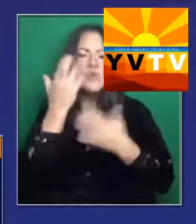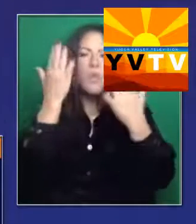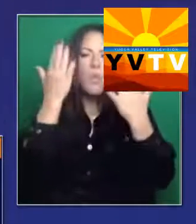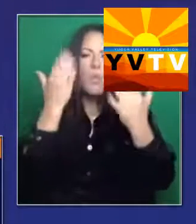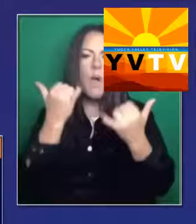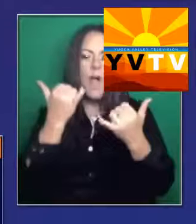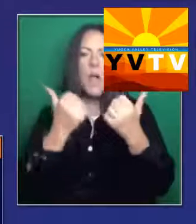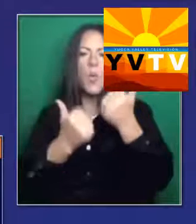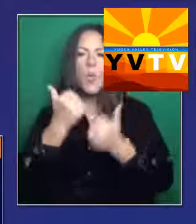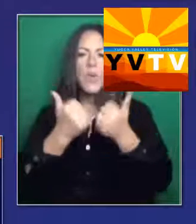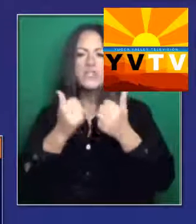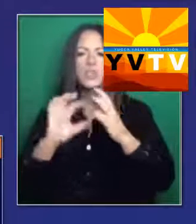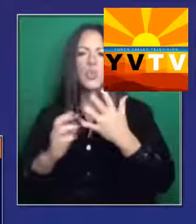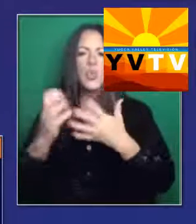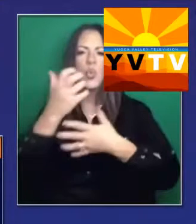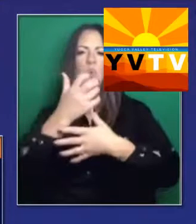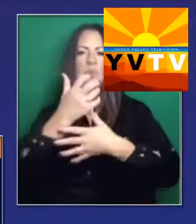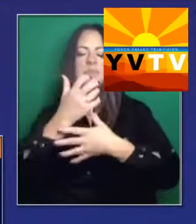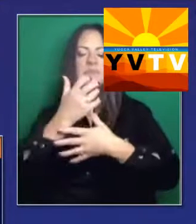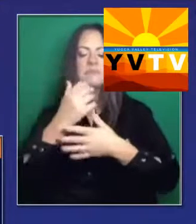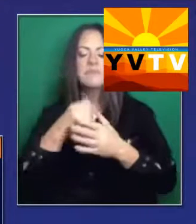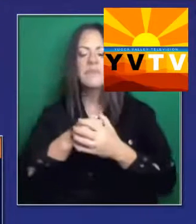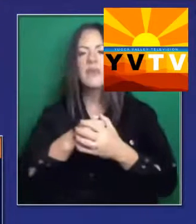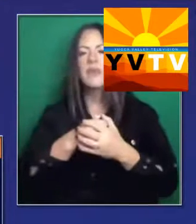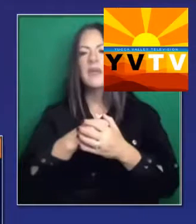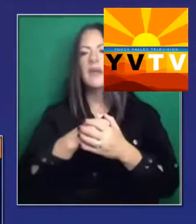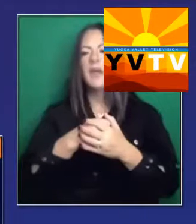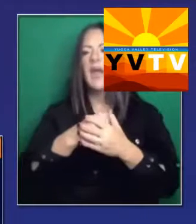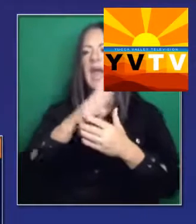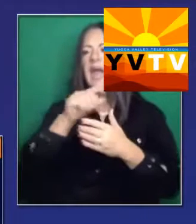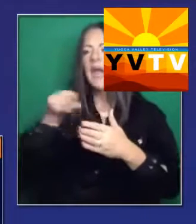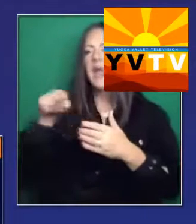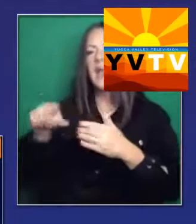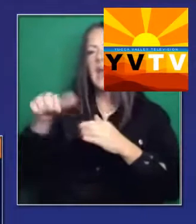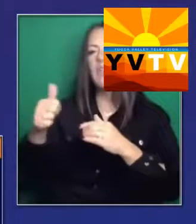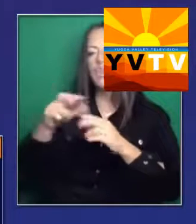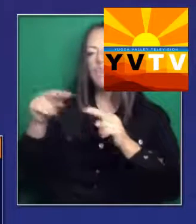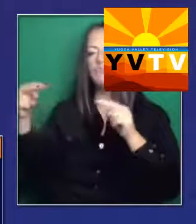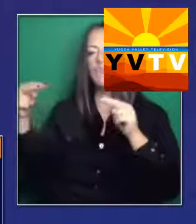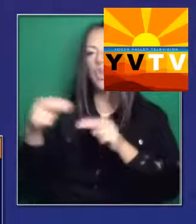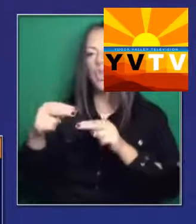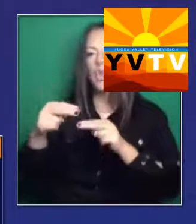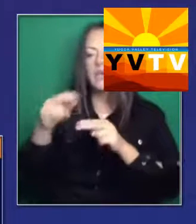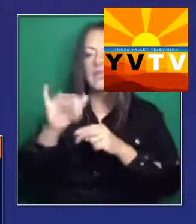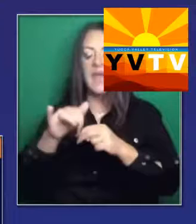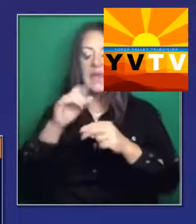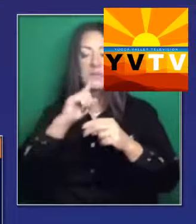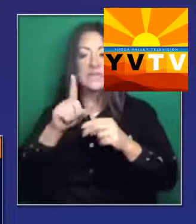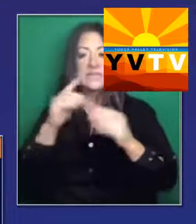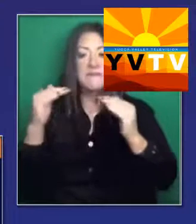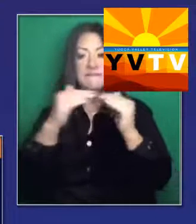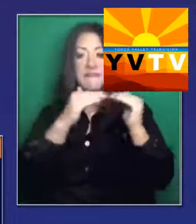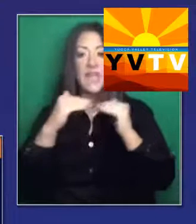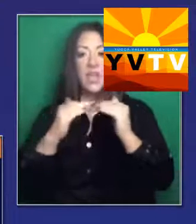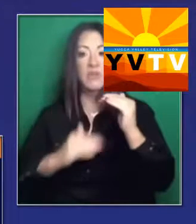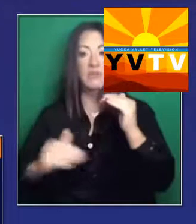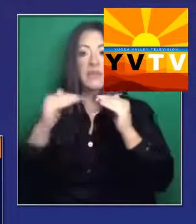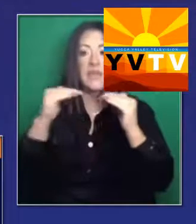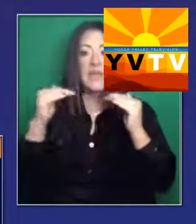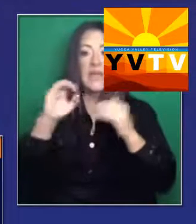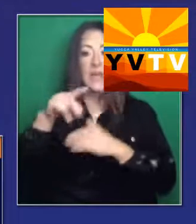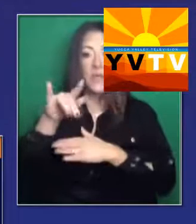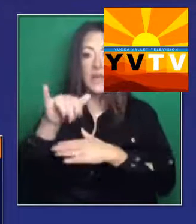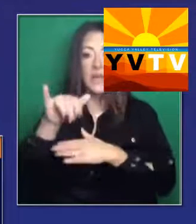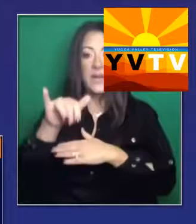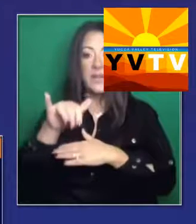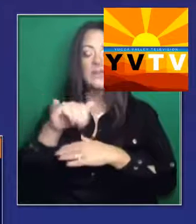that rationale is being reviewed with an equity lens with this community advisory committee, 3 o'clock to 6,